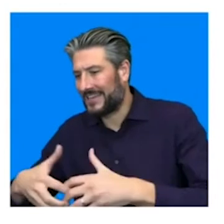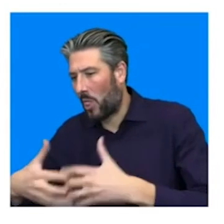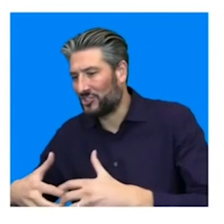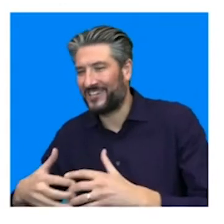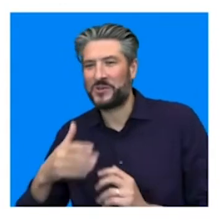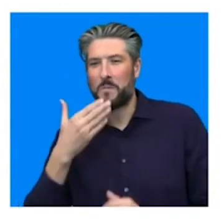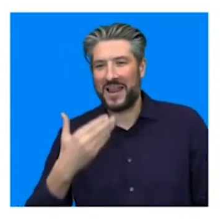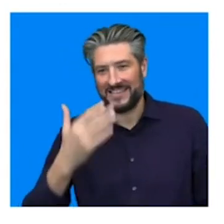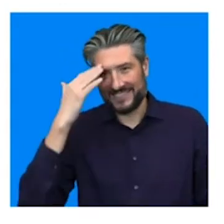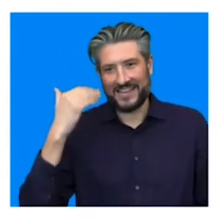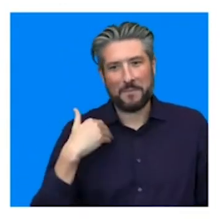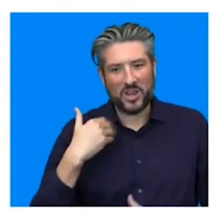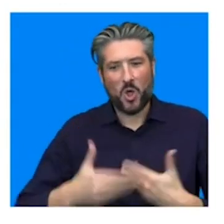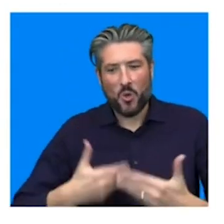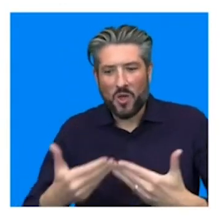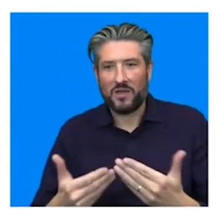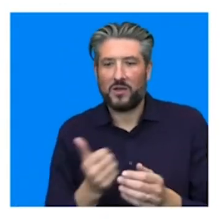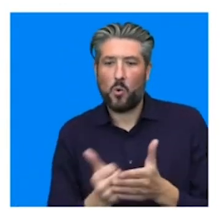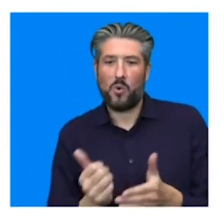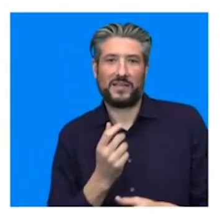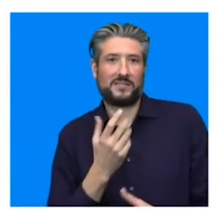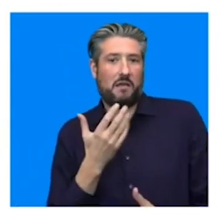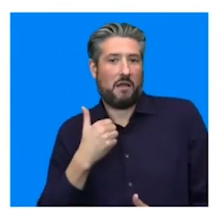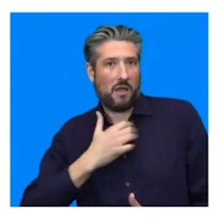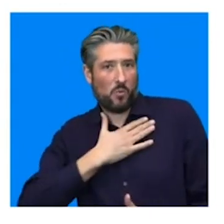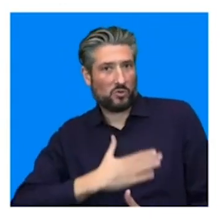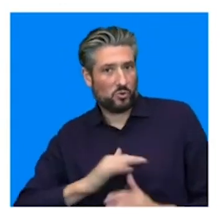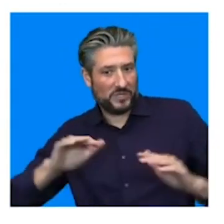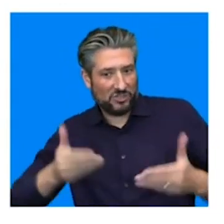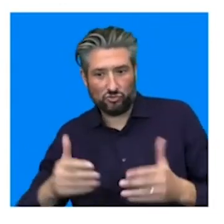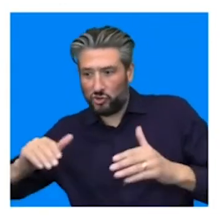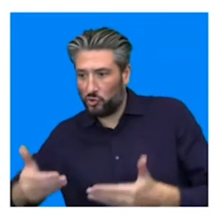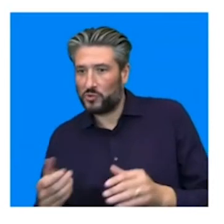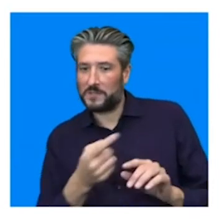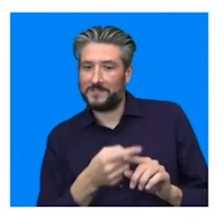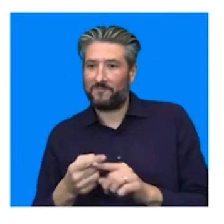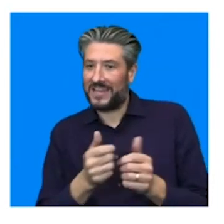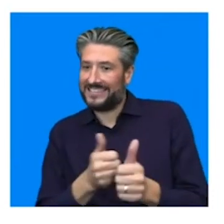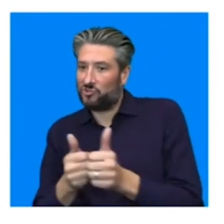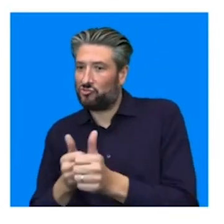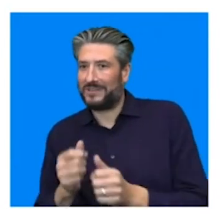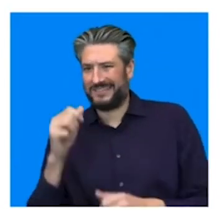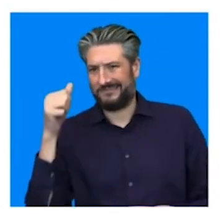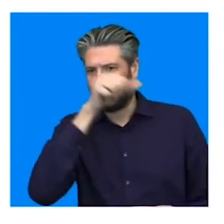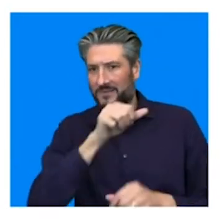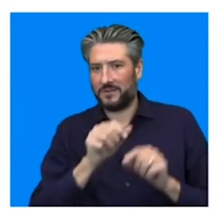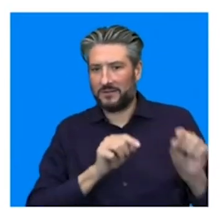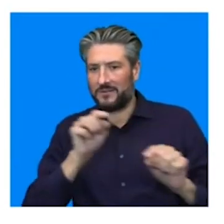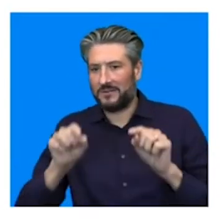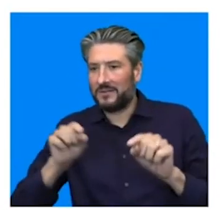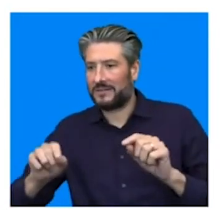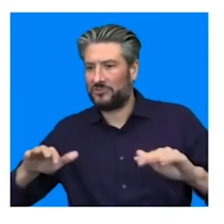link you into some real industry specialists who can then kind of go and become your champions. Because the other thing is this piece about, you know, we're